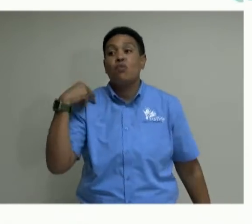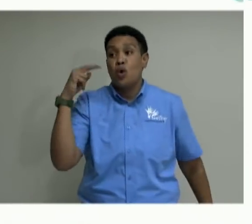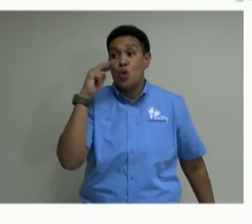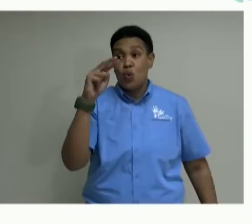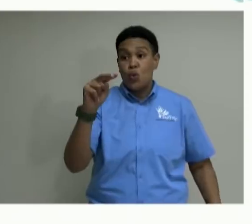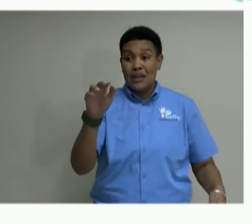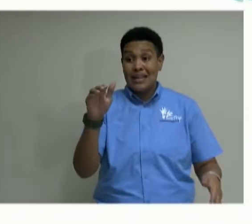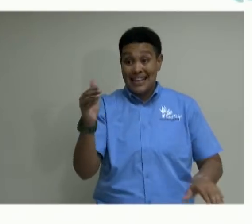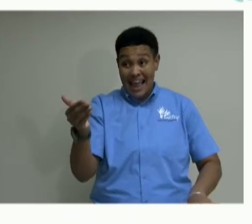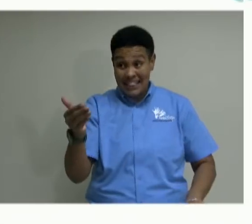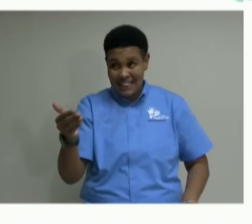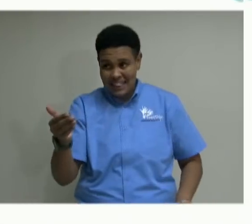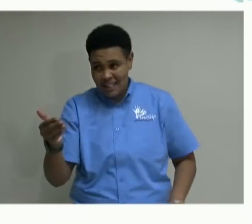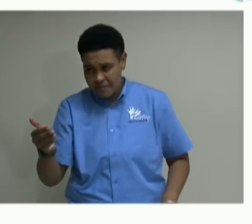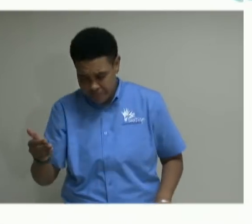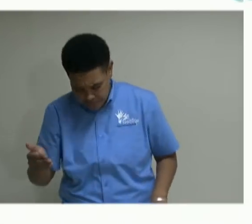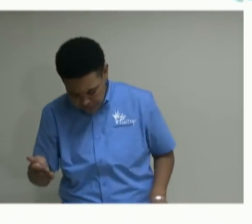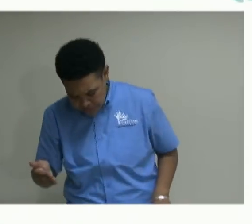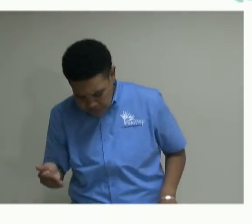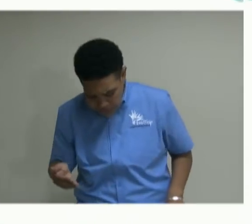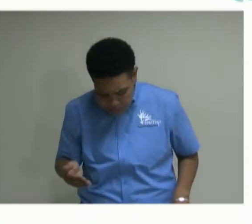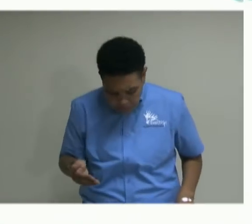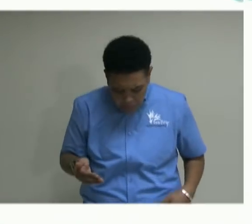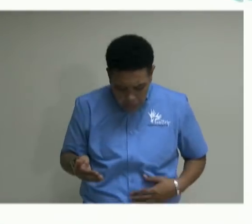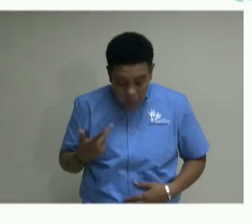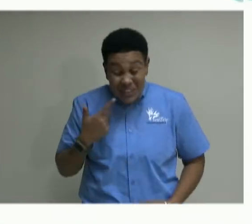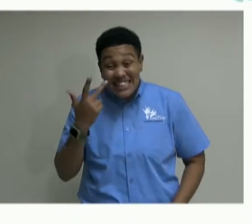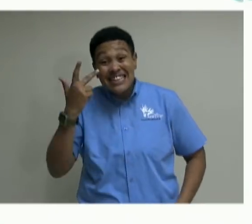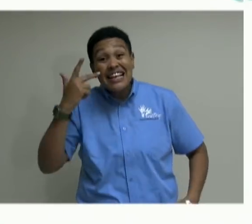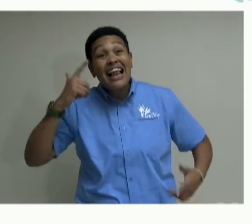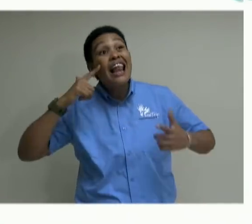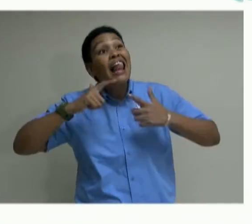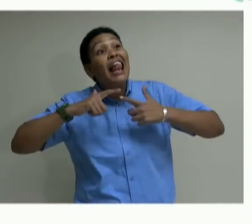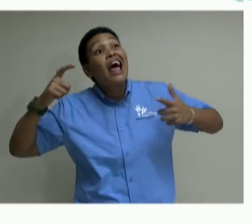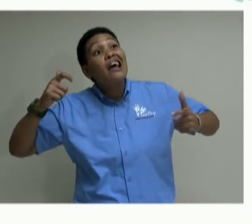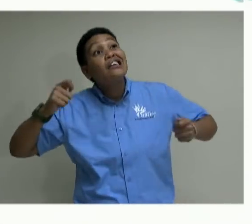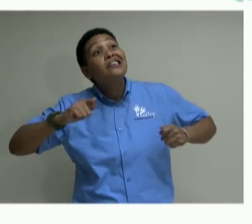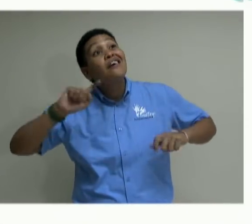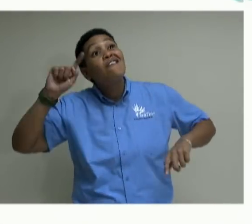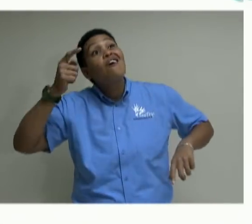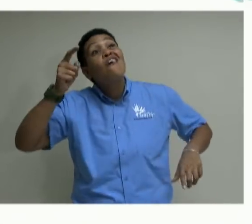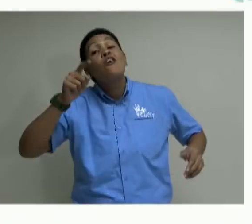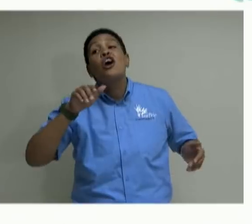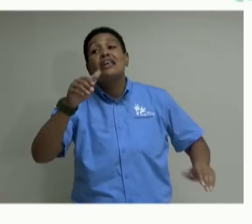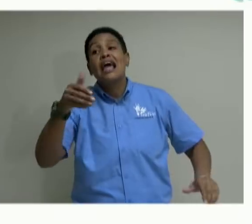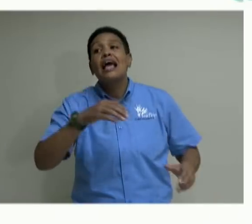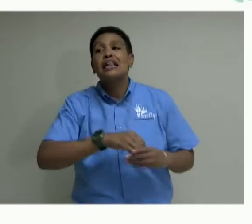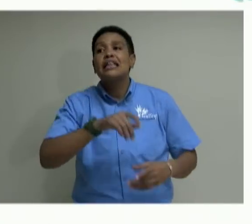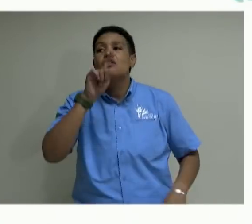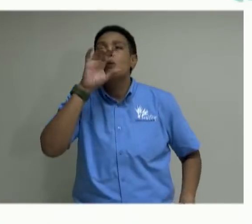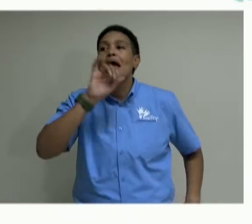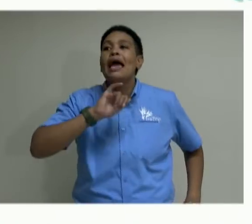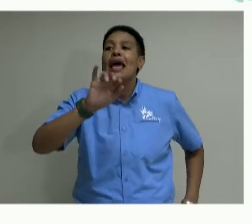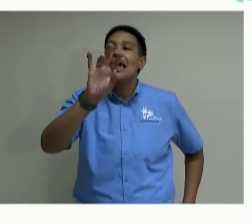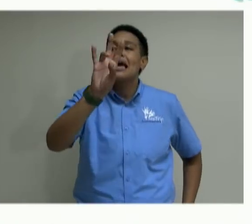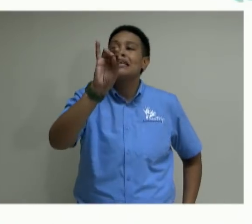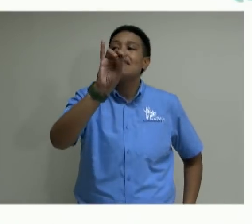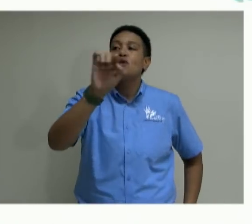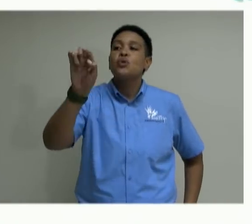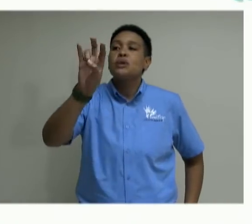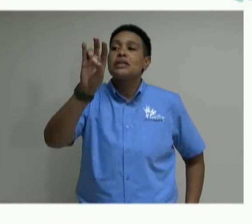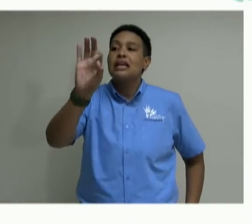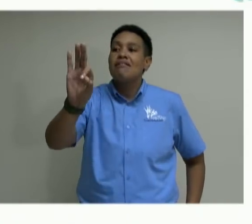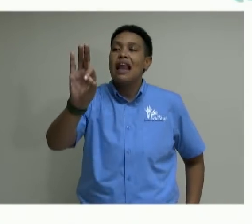deaths, we'll see that the largest portion of the deaths are amongst the age 70 to